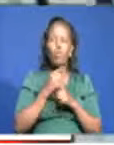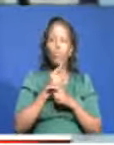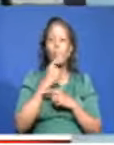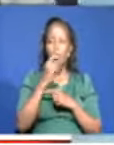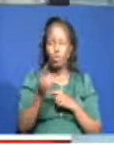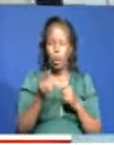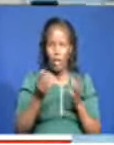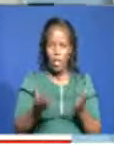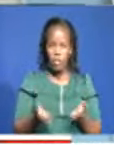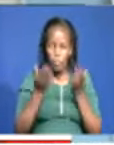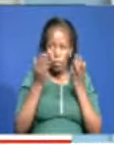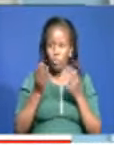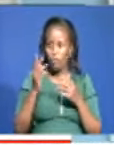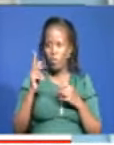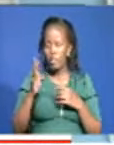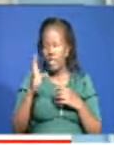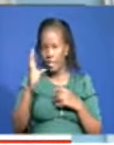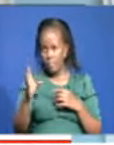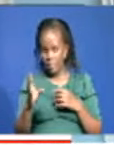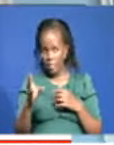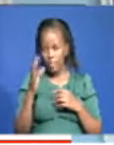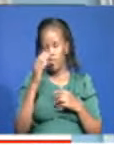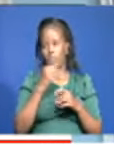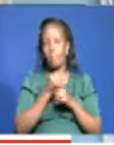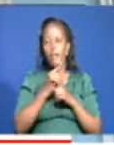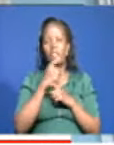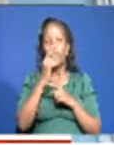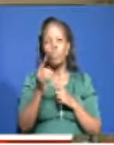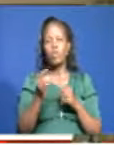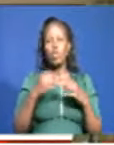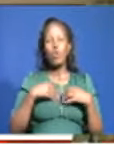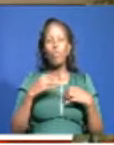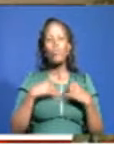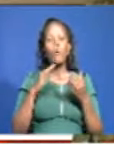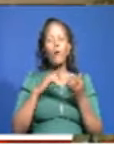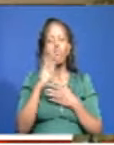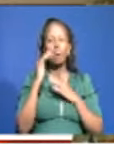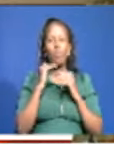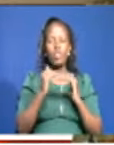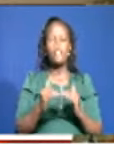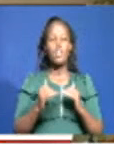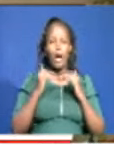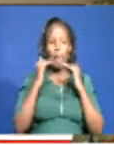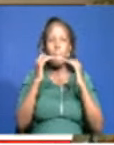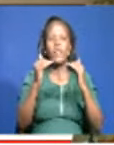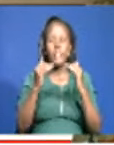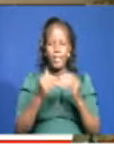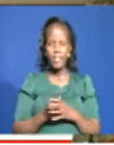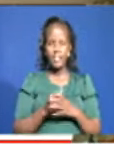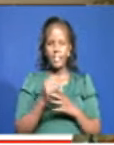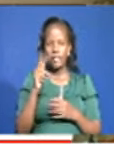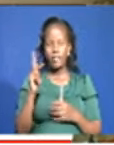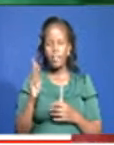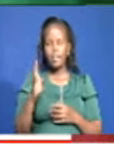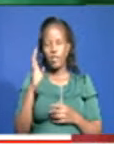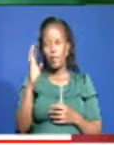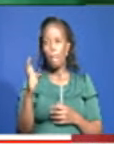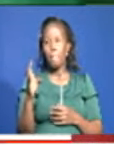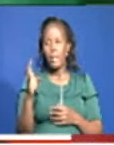sector, stating that he will take a keen interest in upgrading the national broadcaster, Kenya Broadcasting